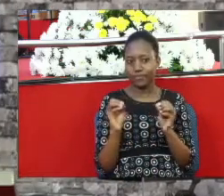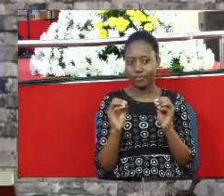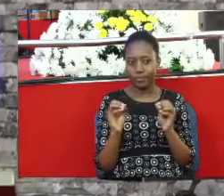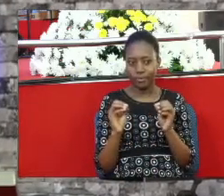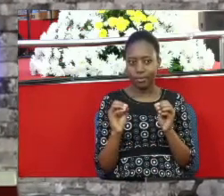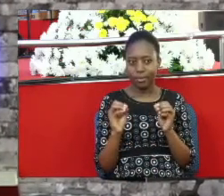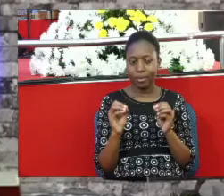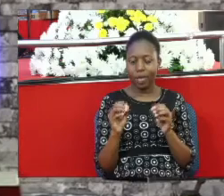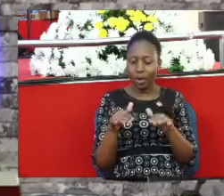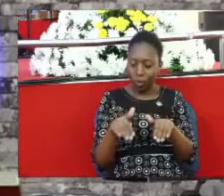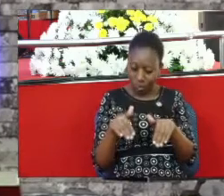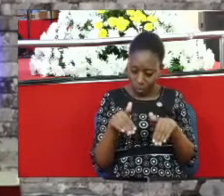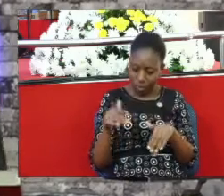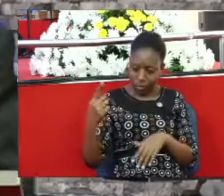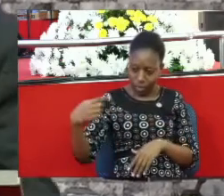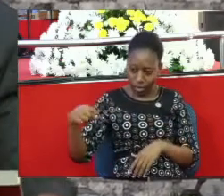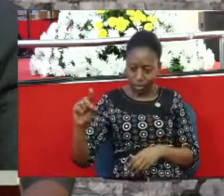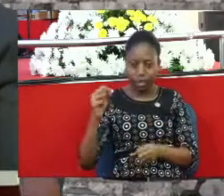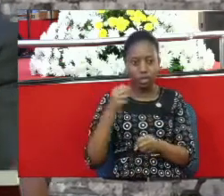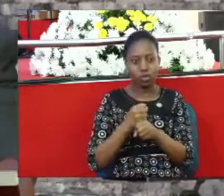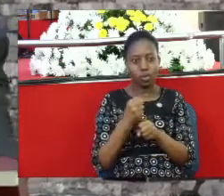job, right pay.